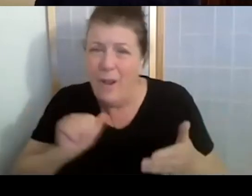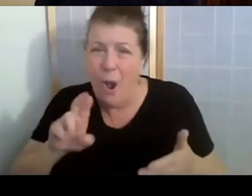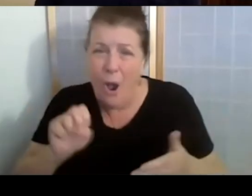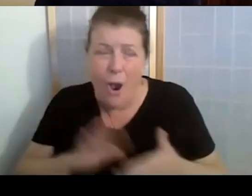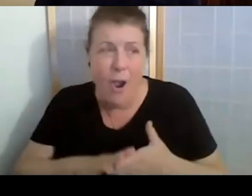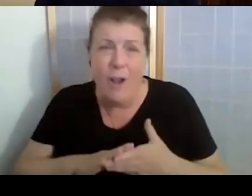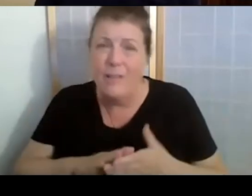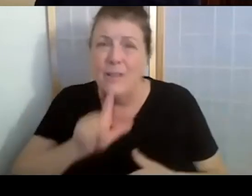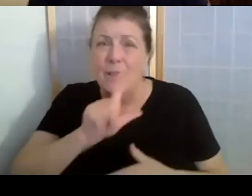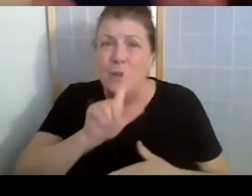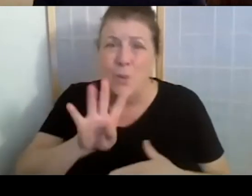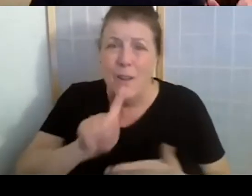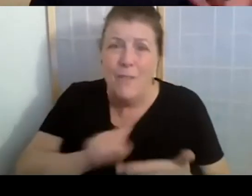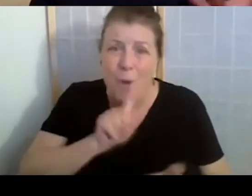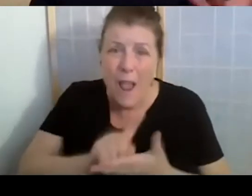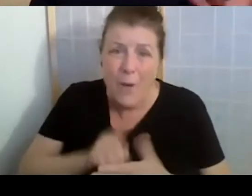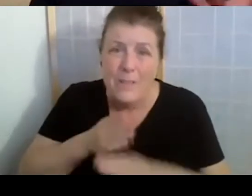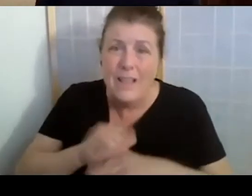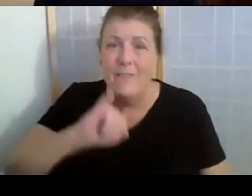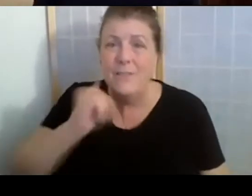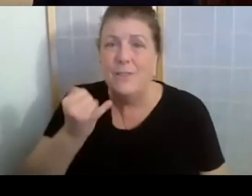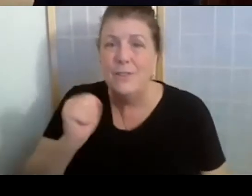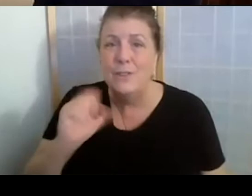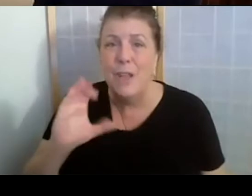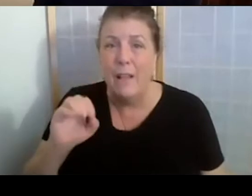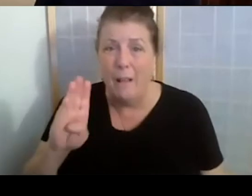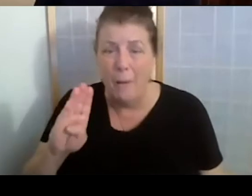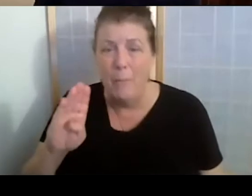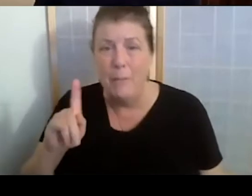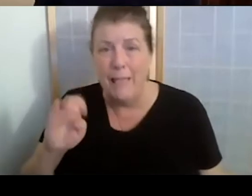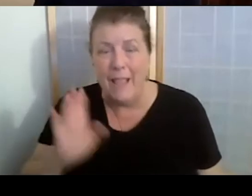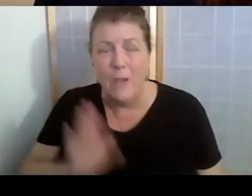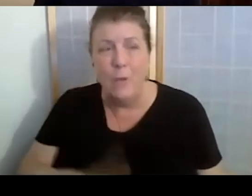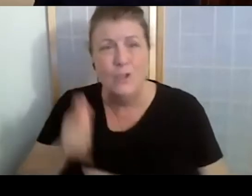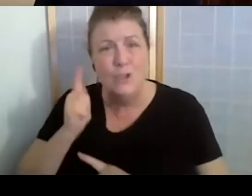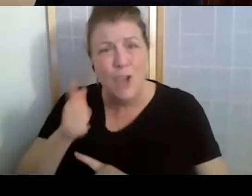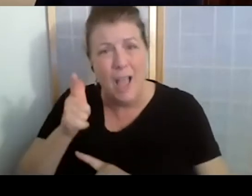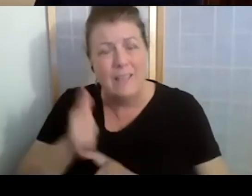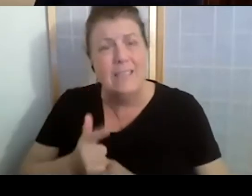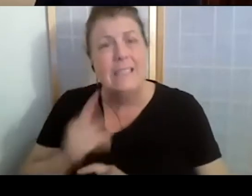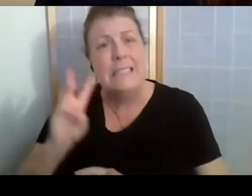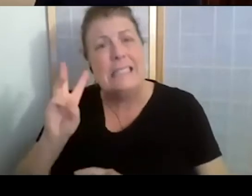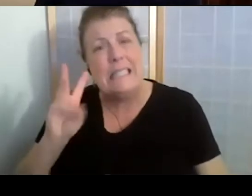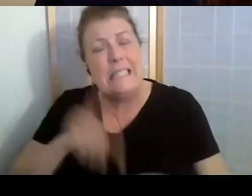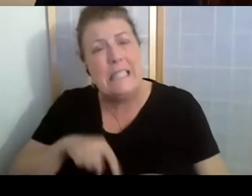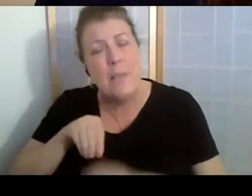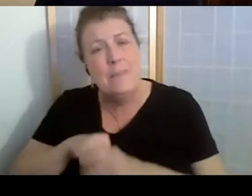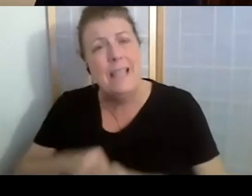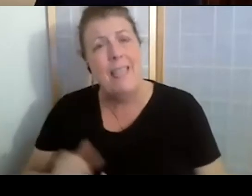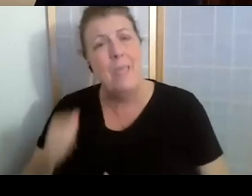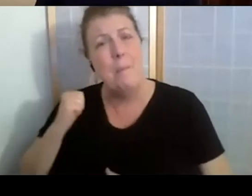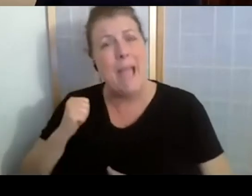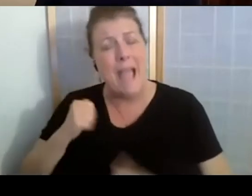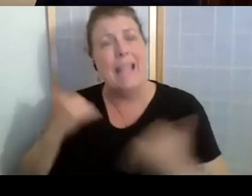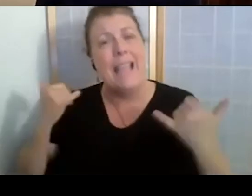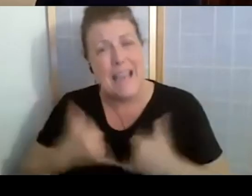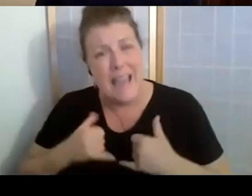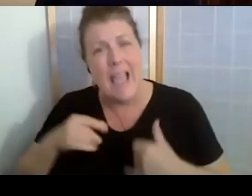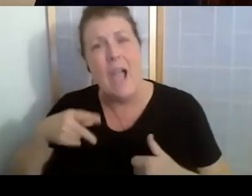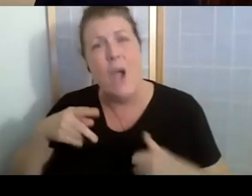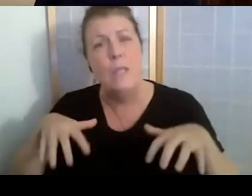and paralyzed, and here we are again. And we know that we'll be here again. It's not a matter